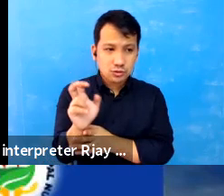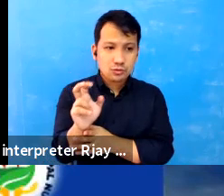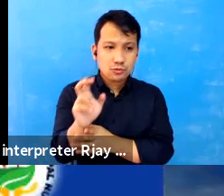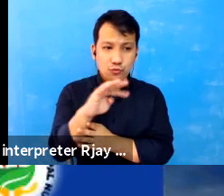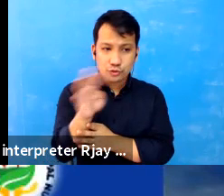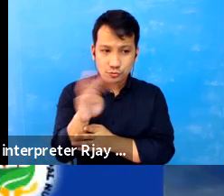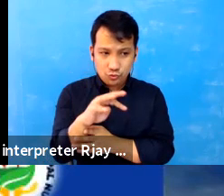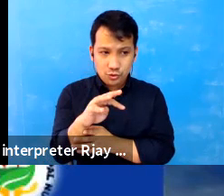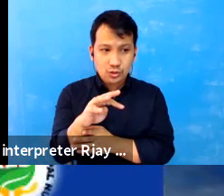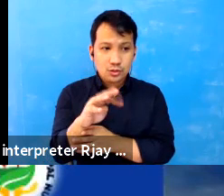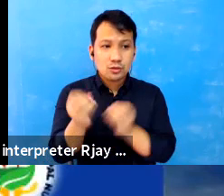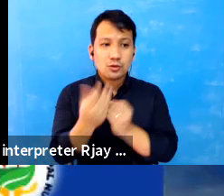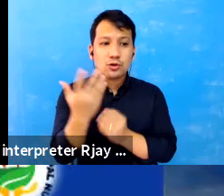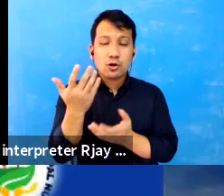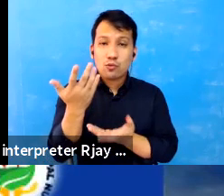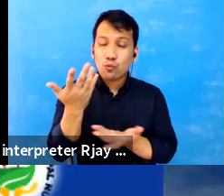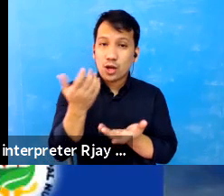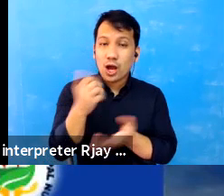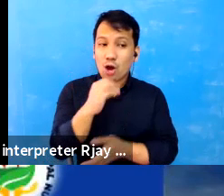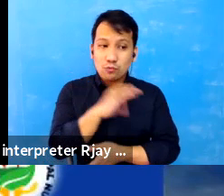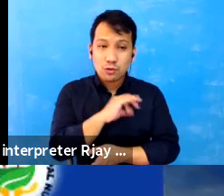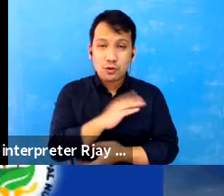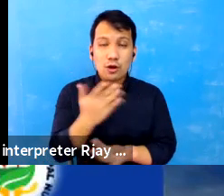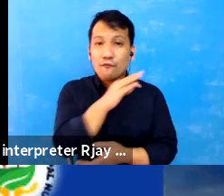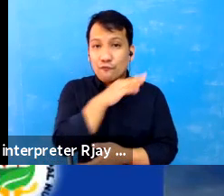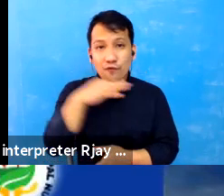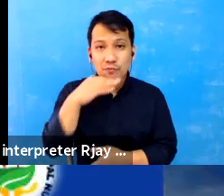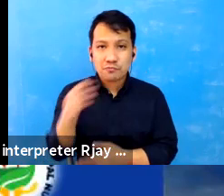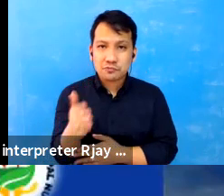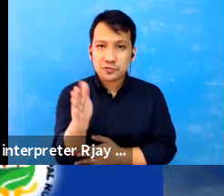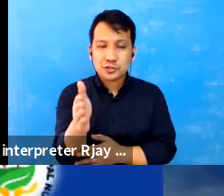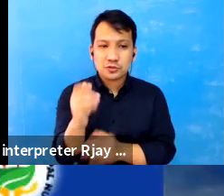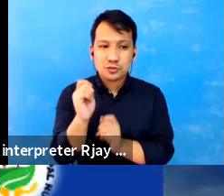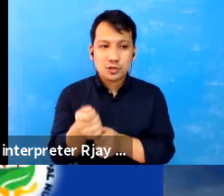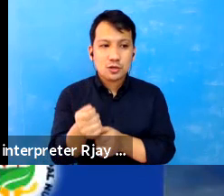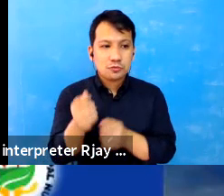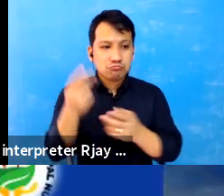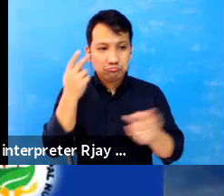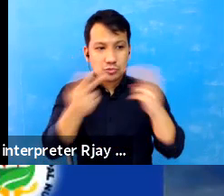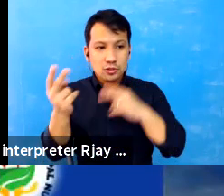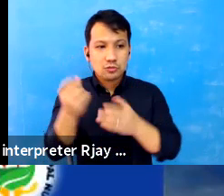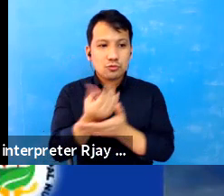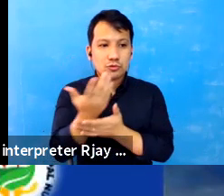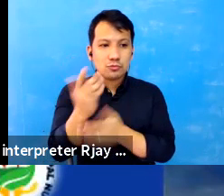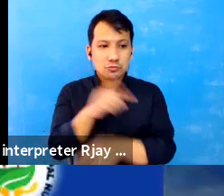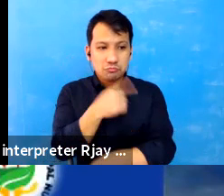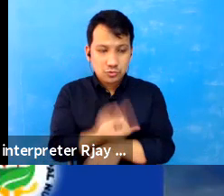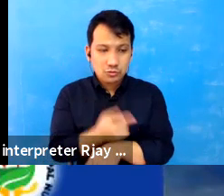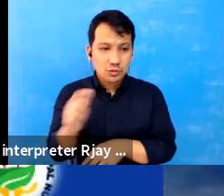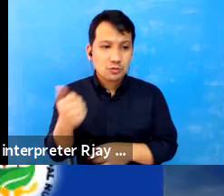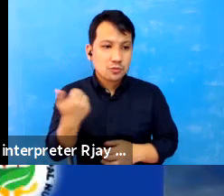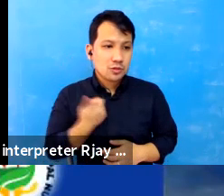8,344. The main source of income are farming and fishing. We envision as well as nourished, empowered, and